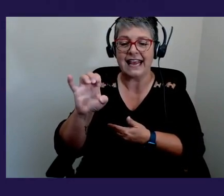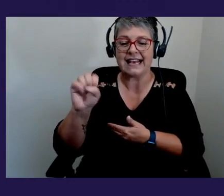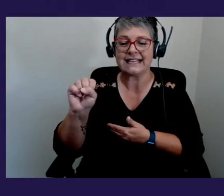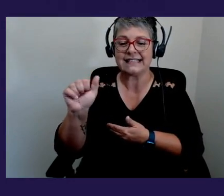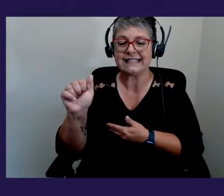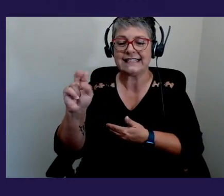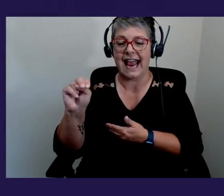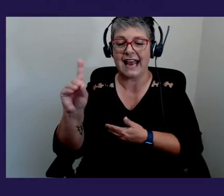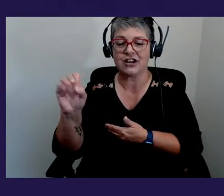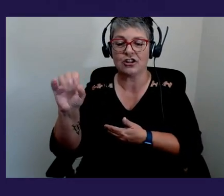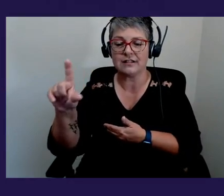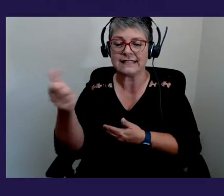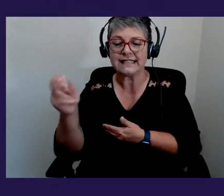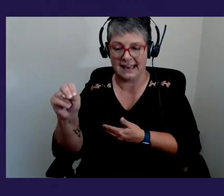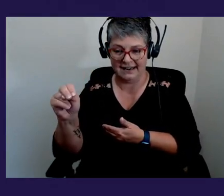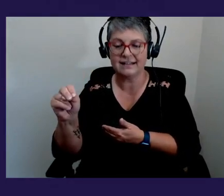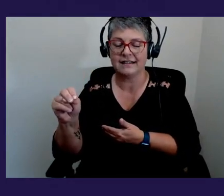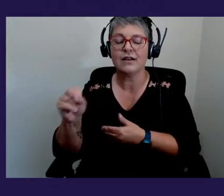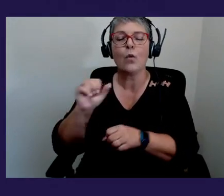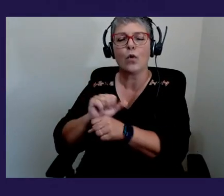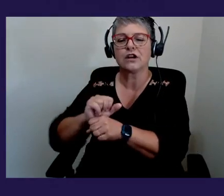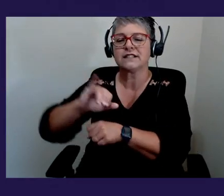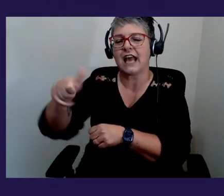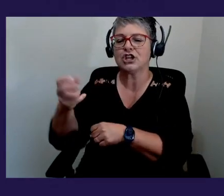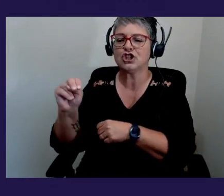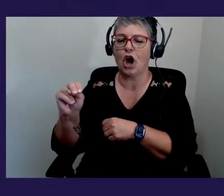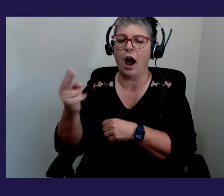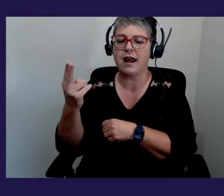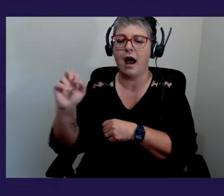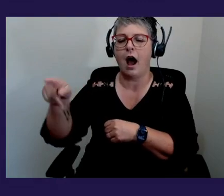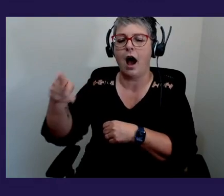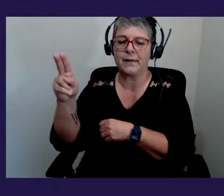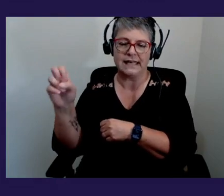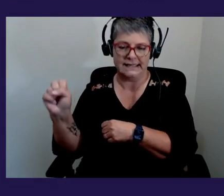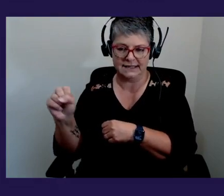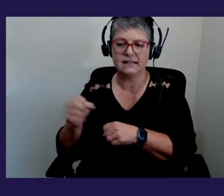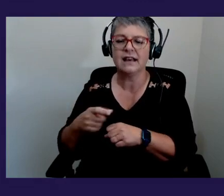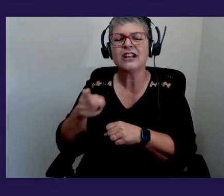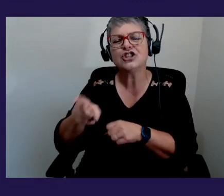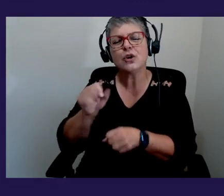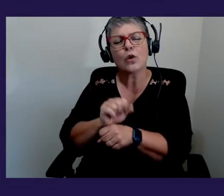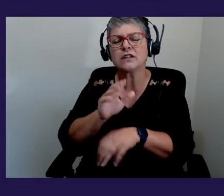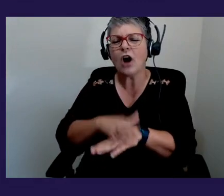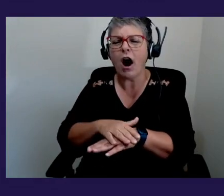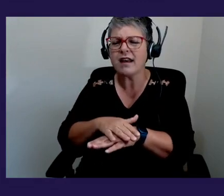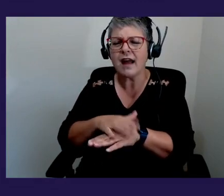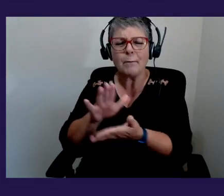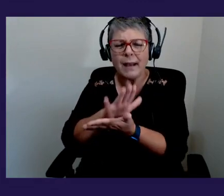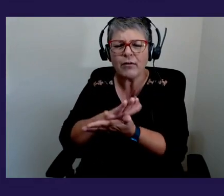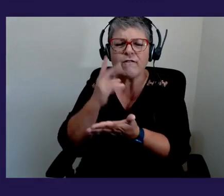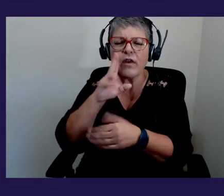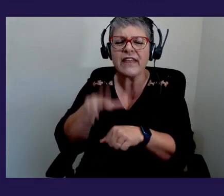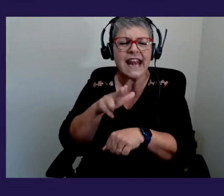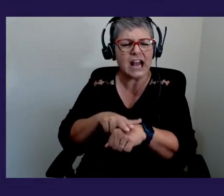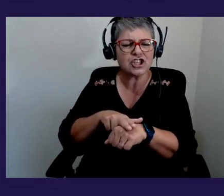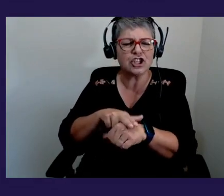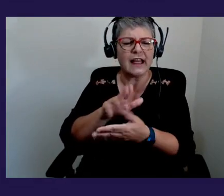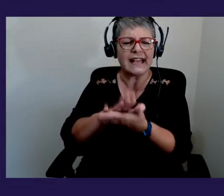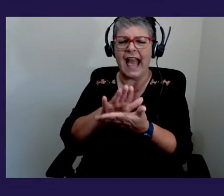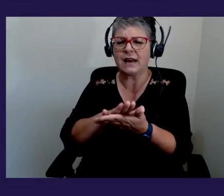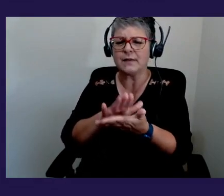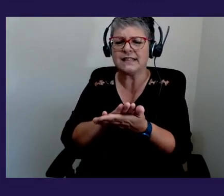of Public Health, who co-led our work on the commission paper for the National Academies on approaches to managing